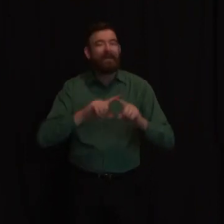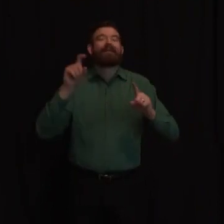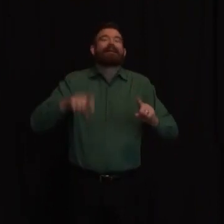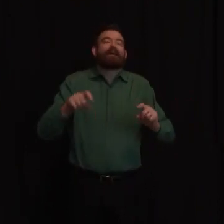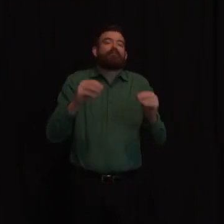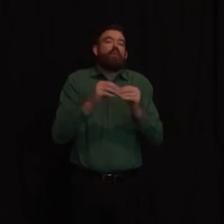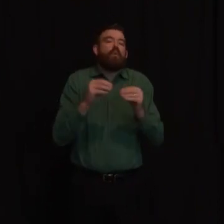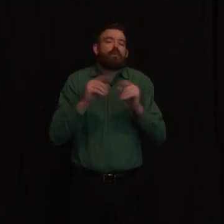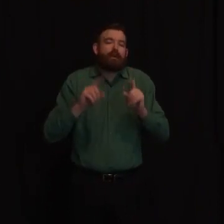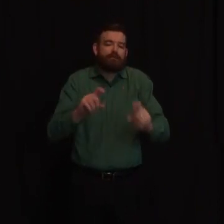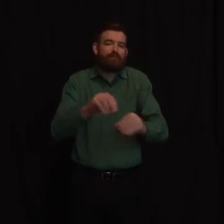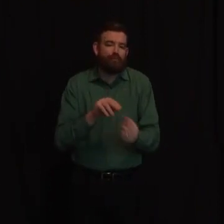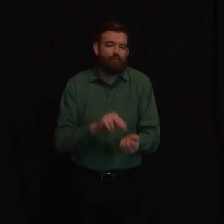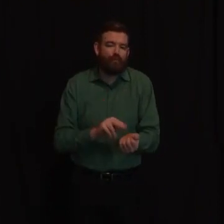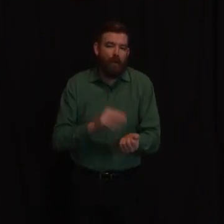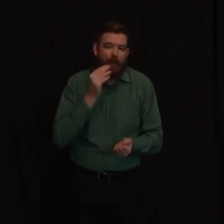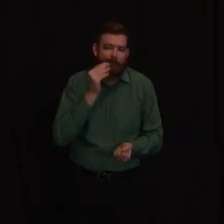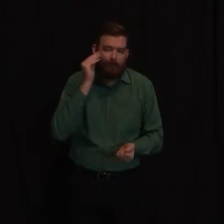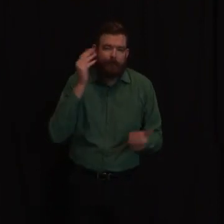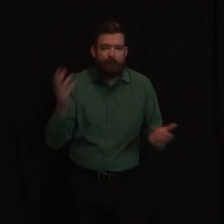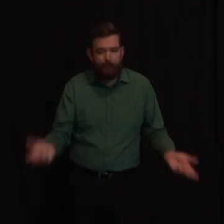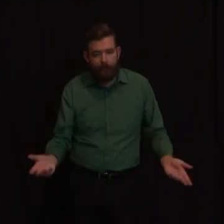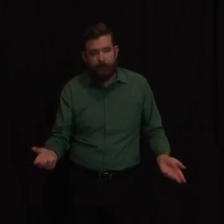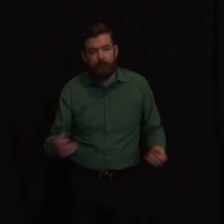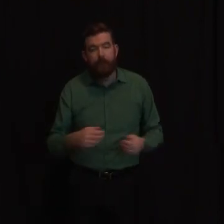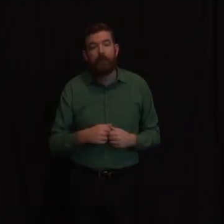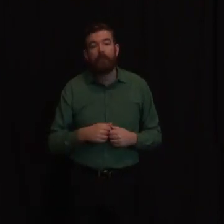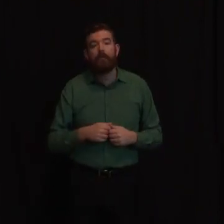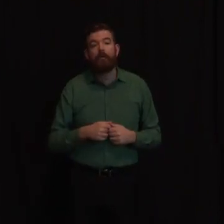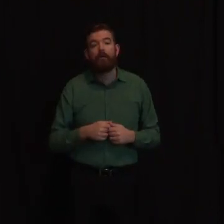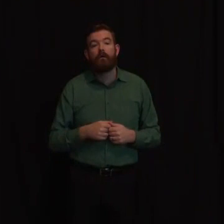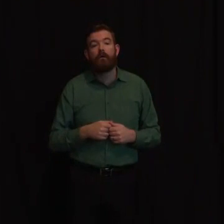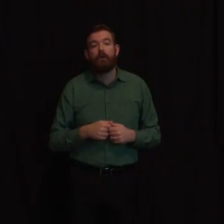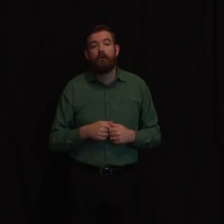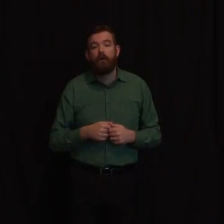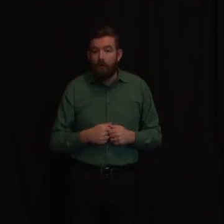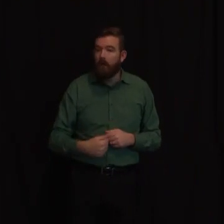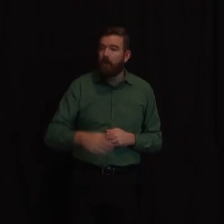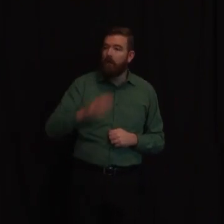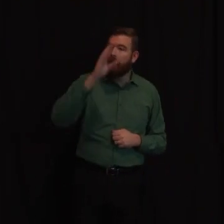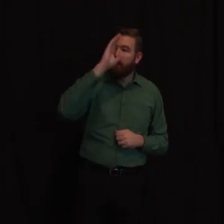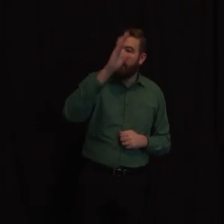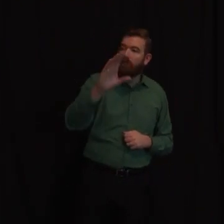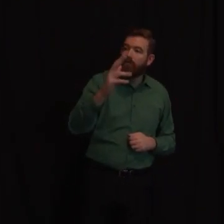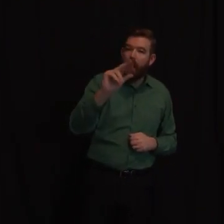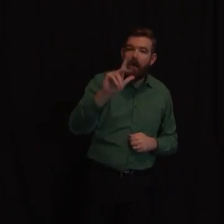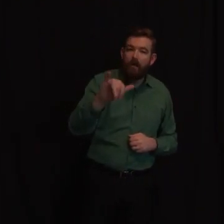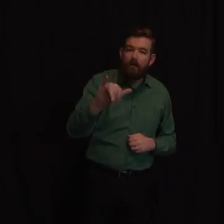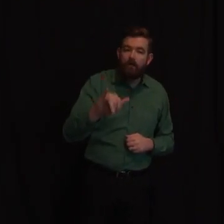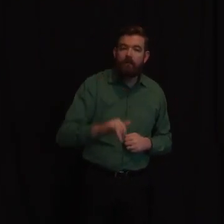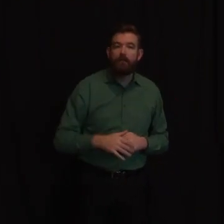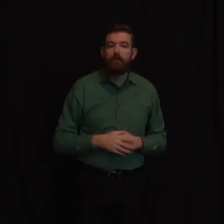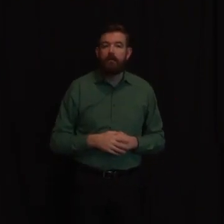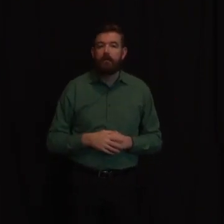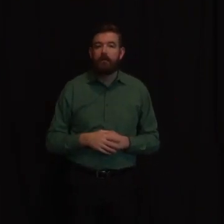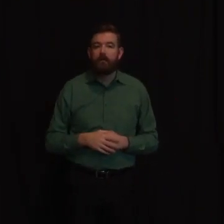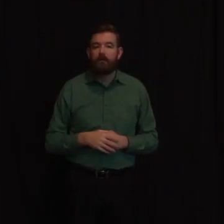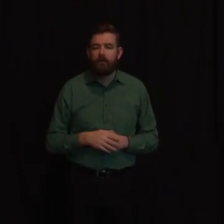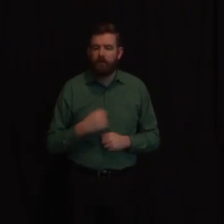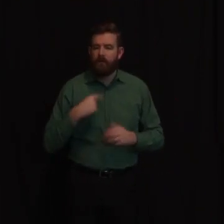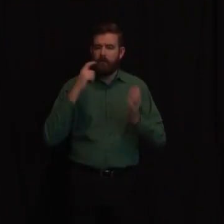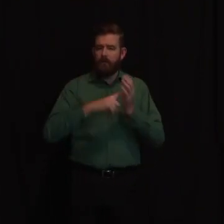Charlie, how are you? Well, thanks, Governor. I have to ask about an inconsistency. I know you characterize